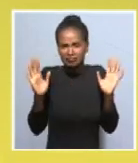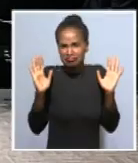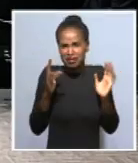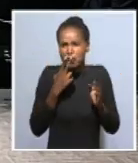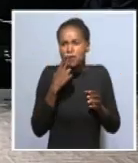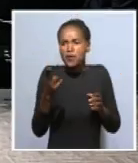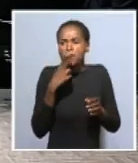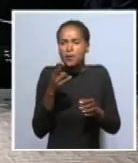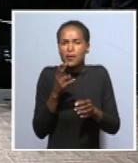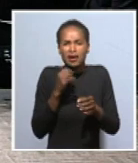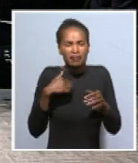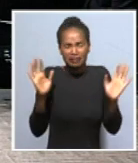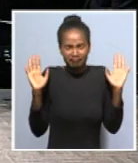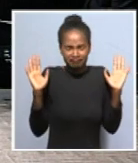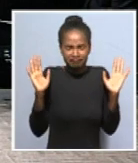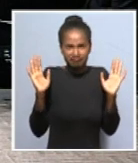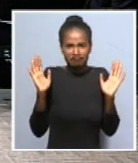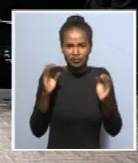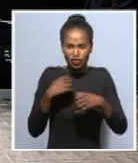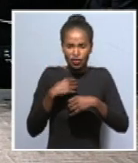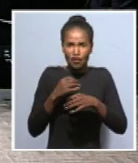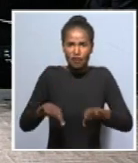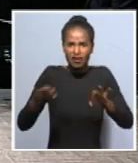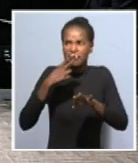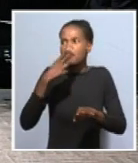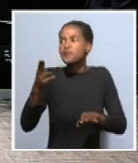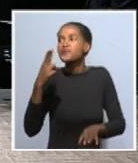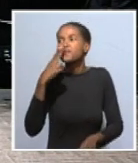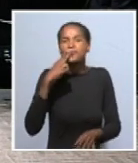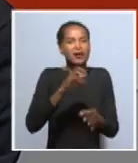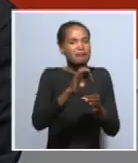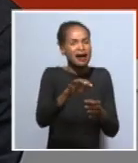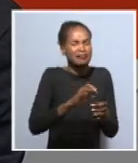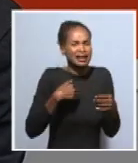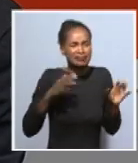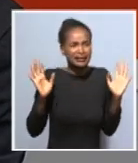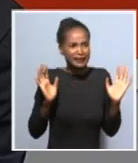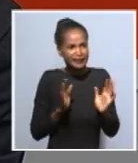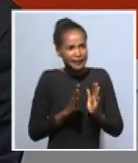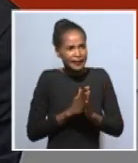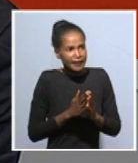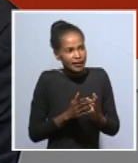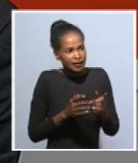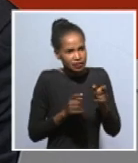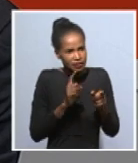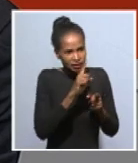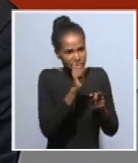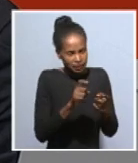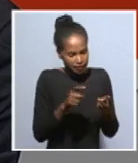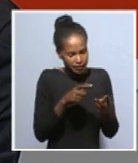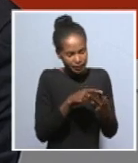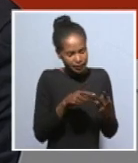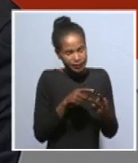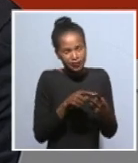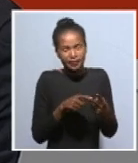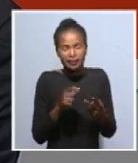Very well. Mr. Makwa, as you respond to the future of the green schemes and perhaps also say why they may not have worked thus far and comment on the tobacco